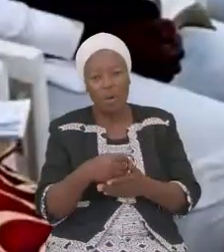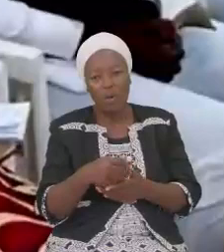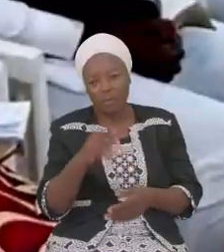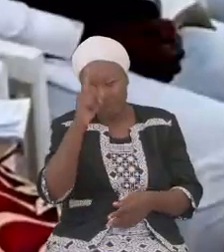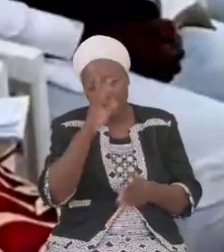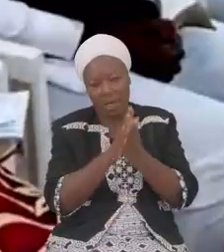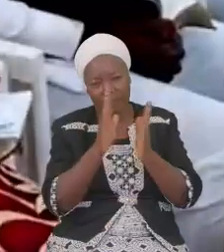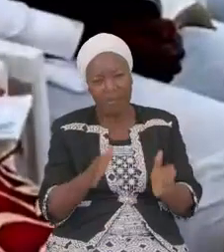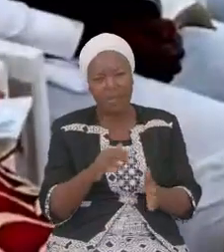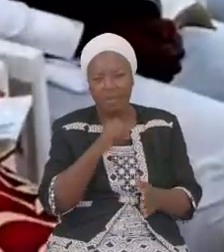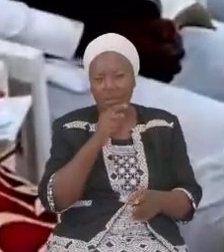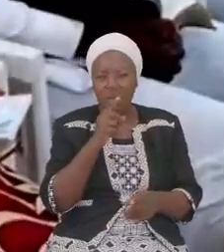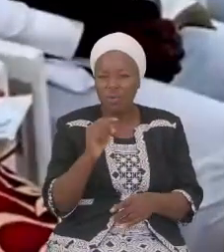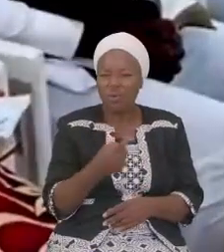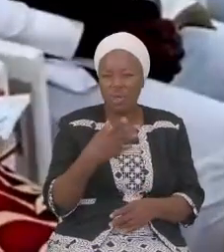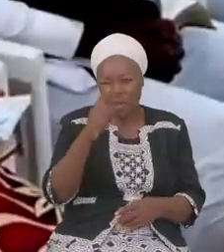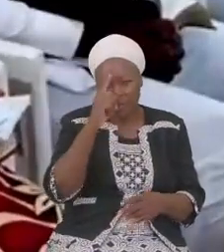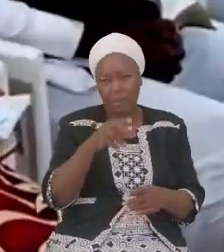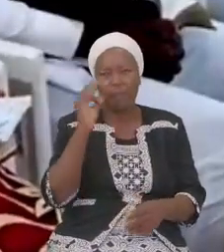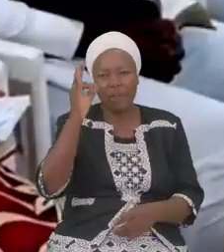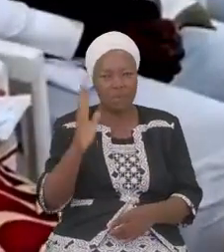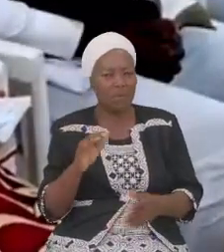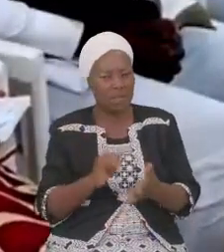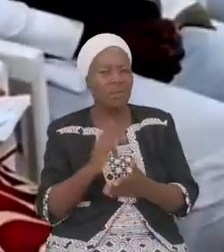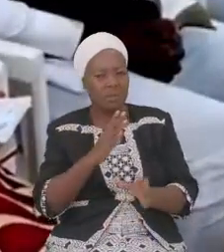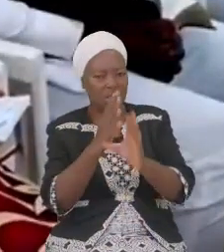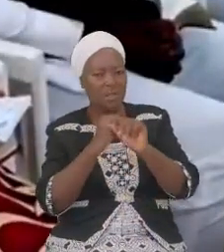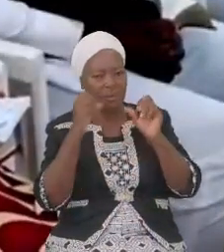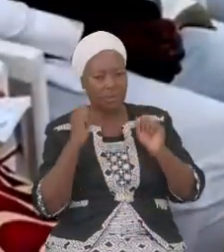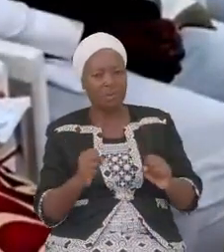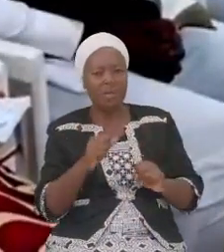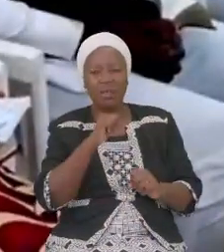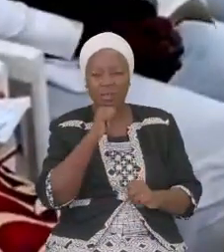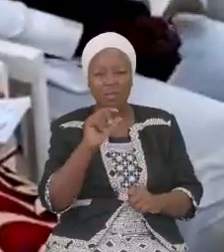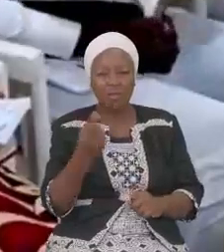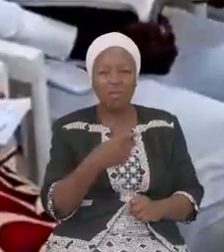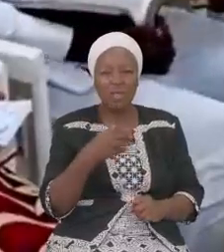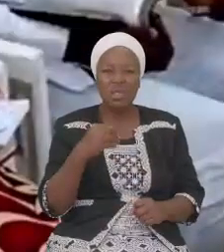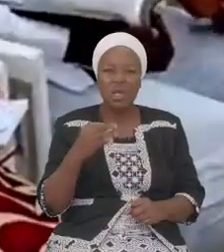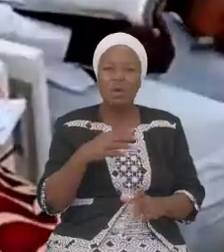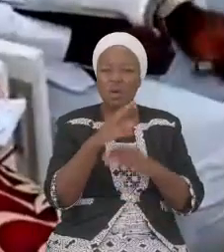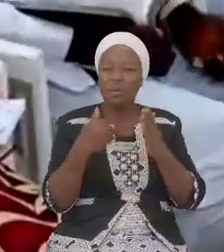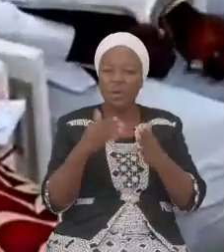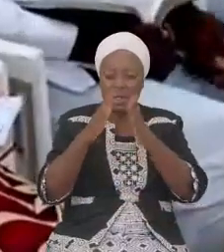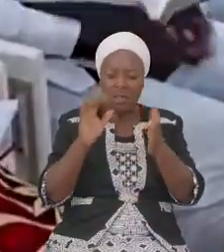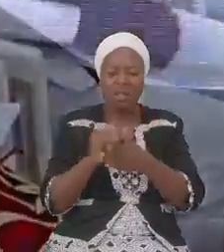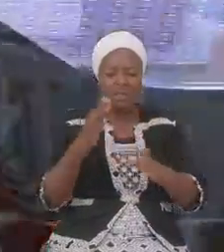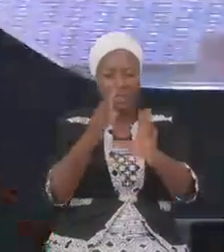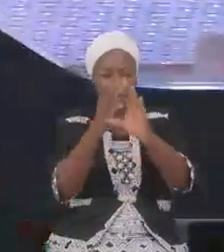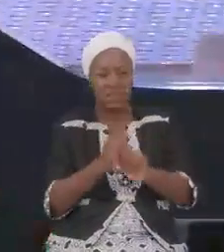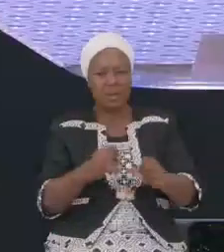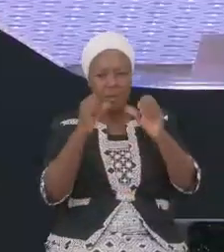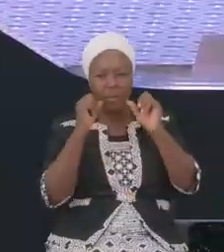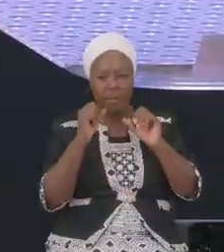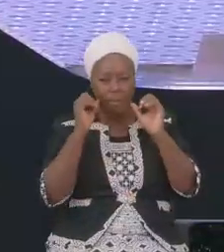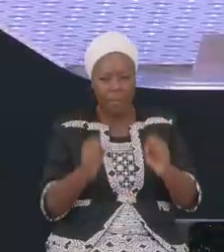will receive power. It's not only that the preachers will receive power. It's not only that our overseers will receive power.